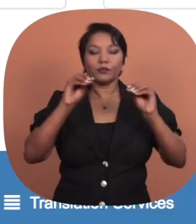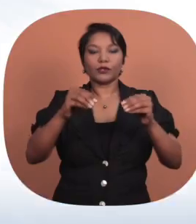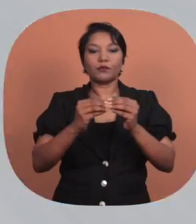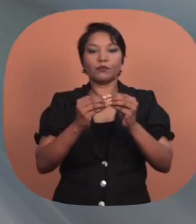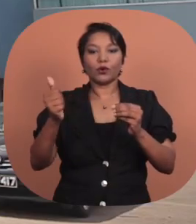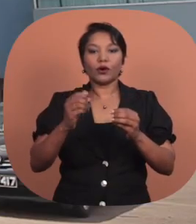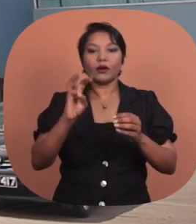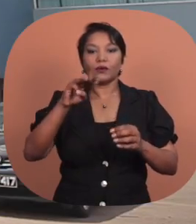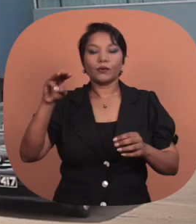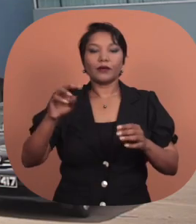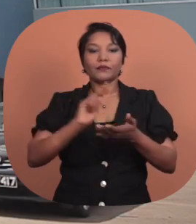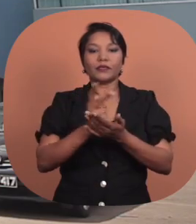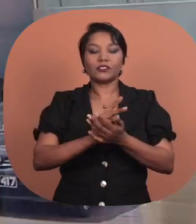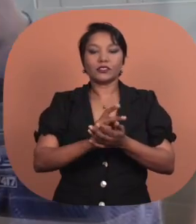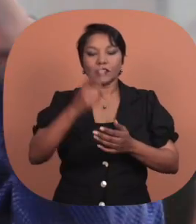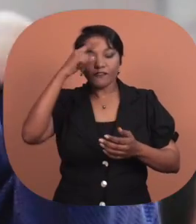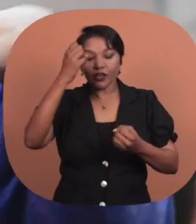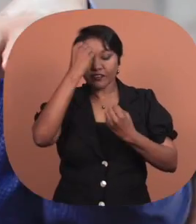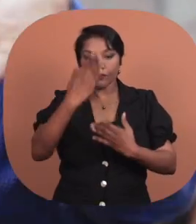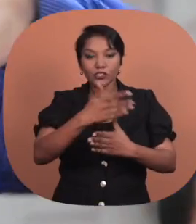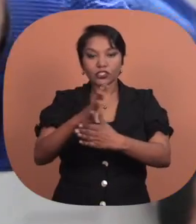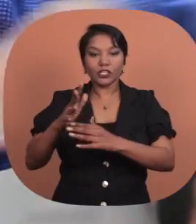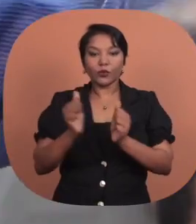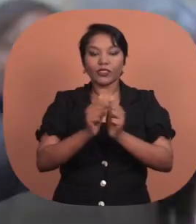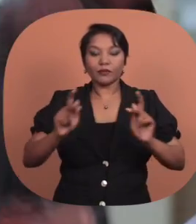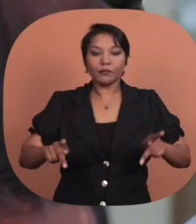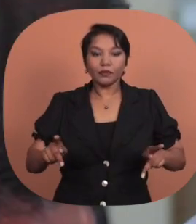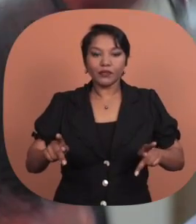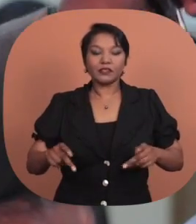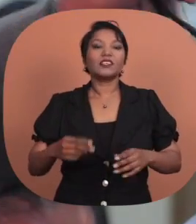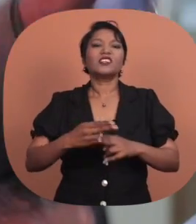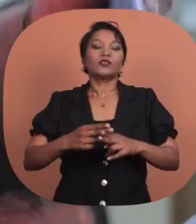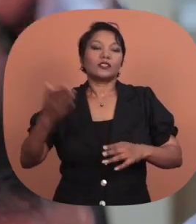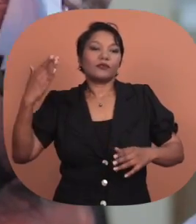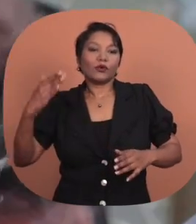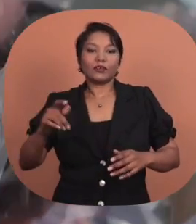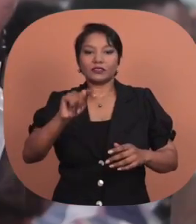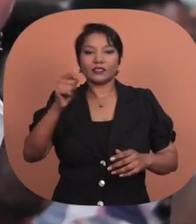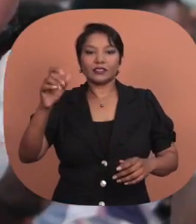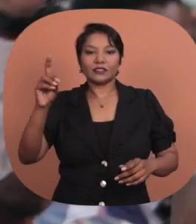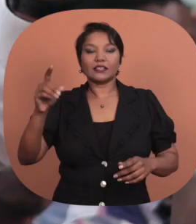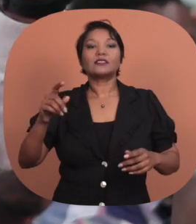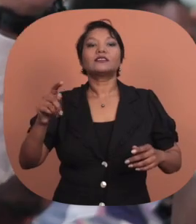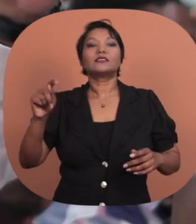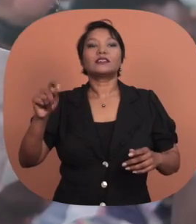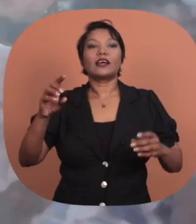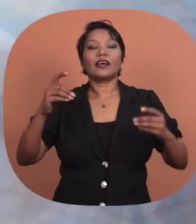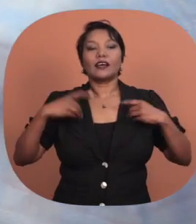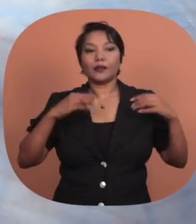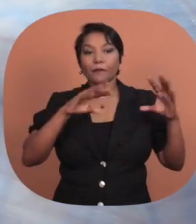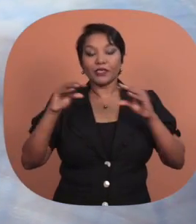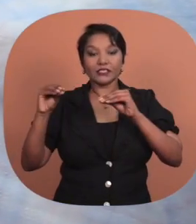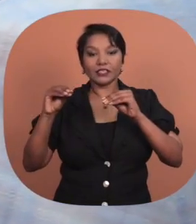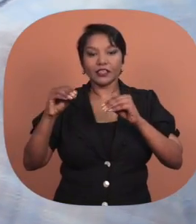accessed. Recently, a World Telecommunications and Information Society Day event was held to commemorate a day named